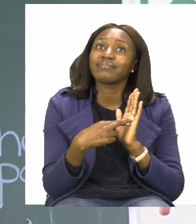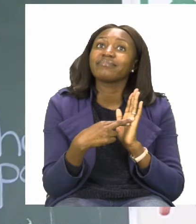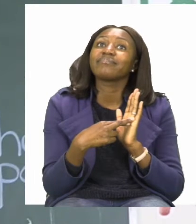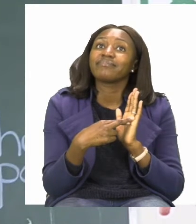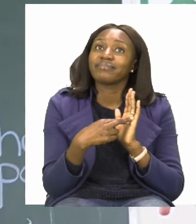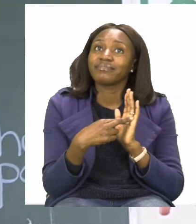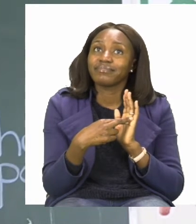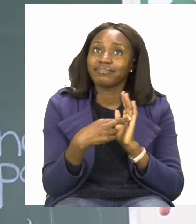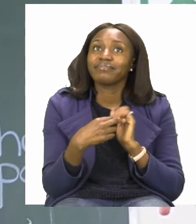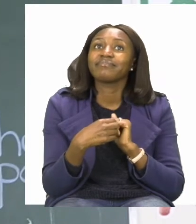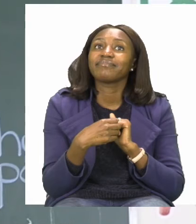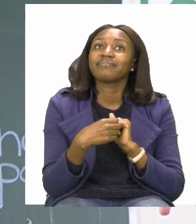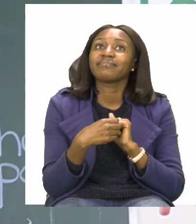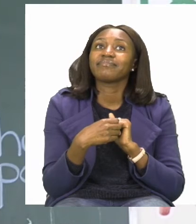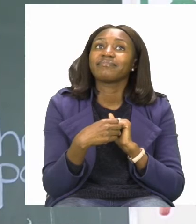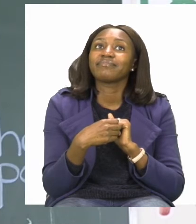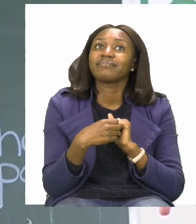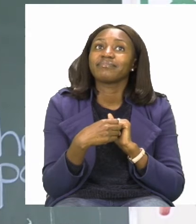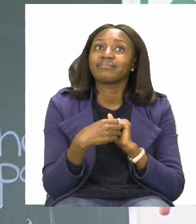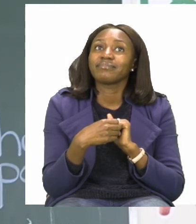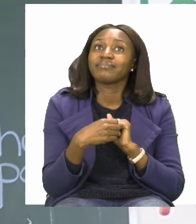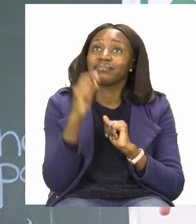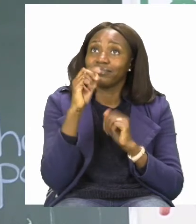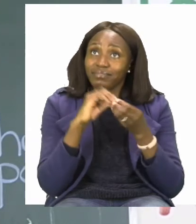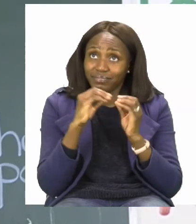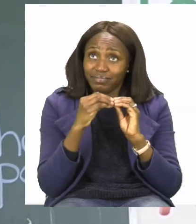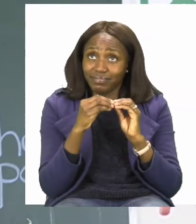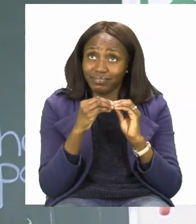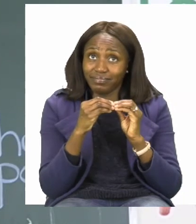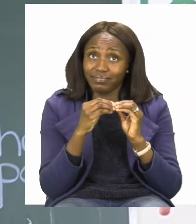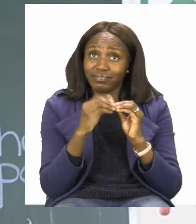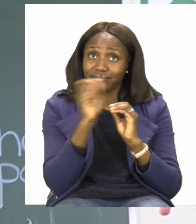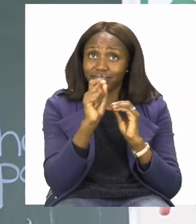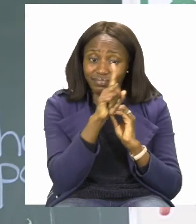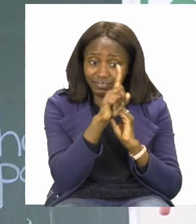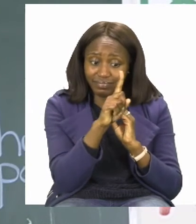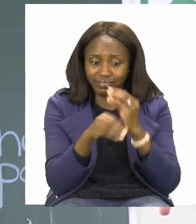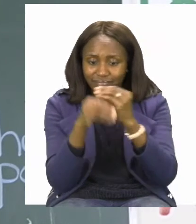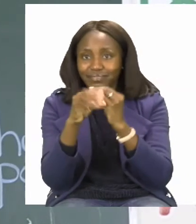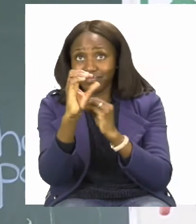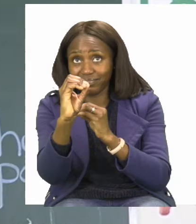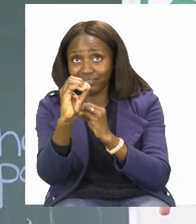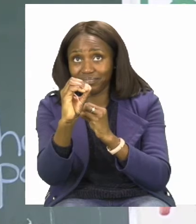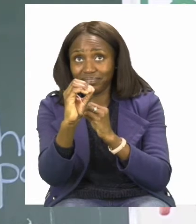tens here, the number after it will disappear and become a 0.